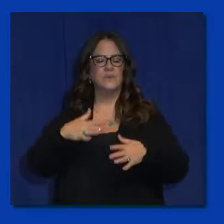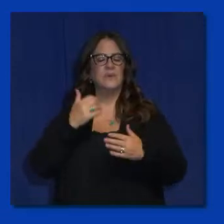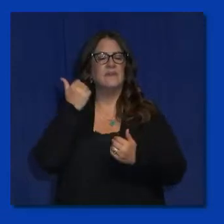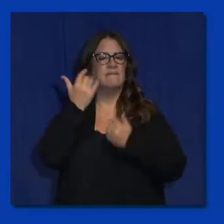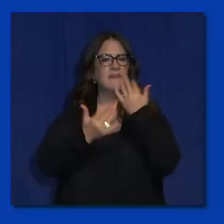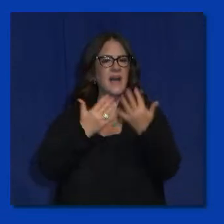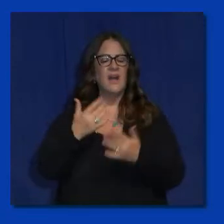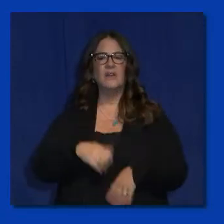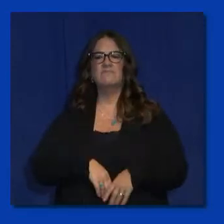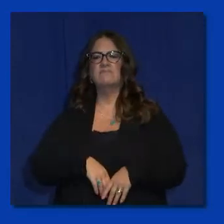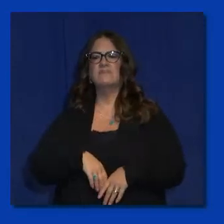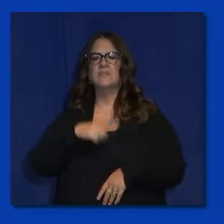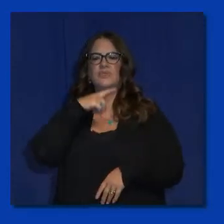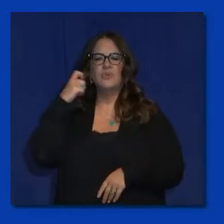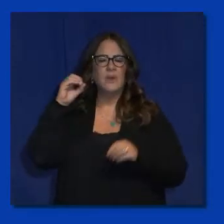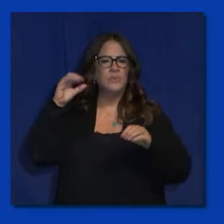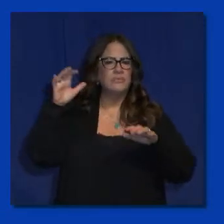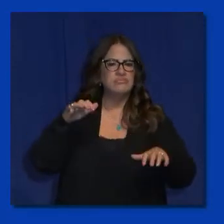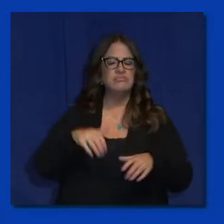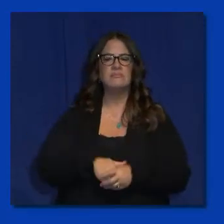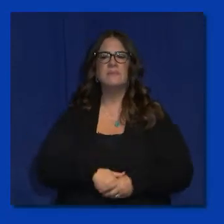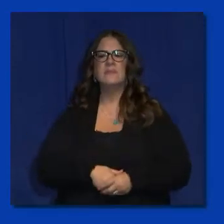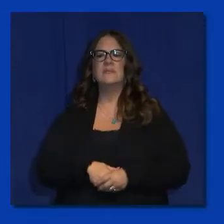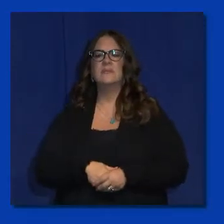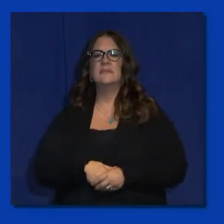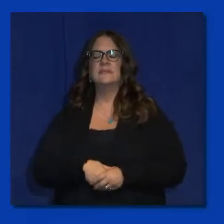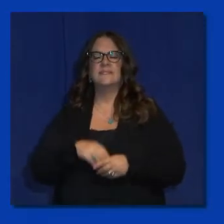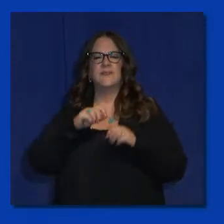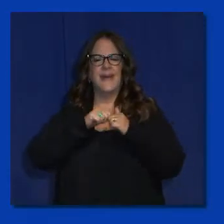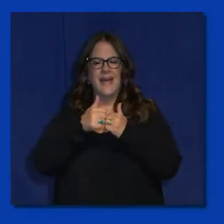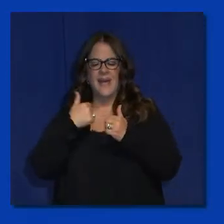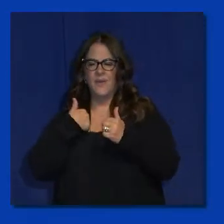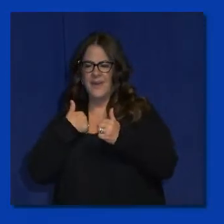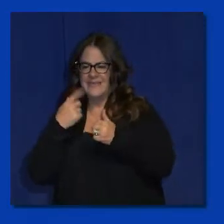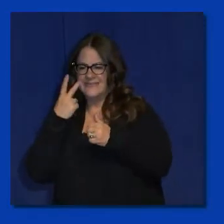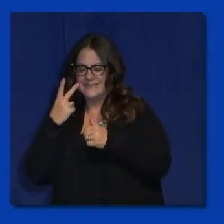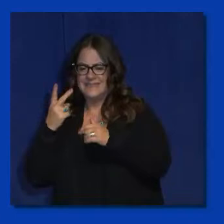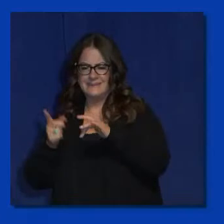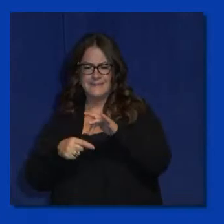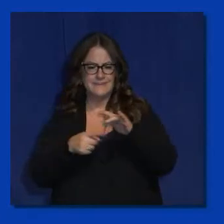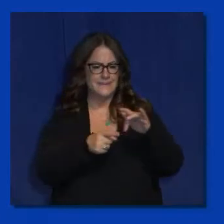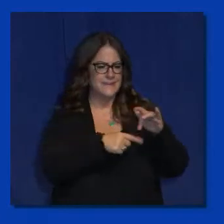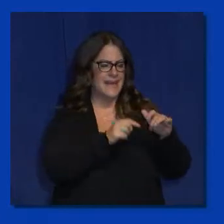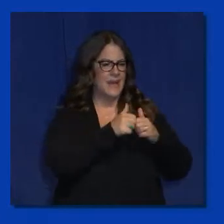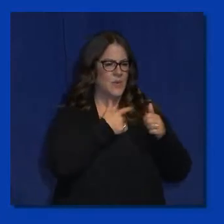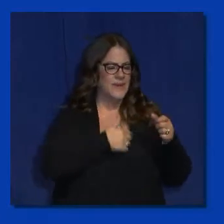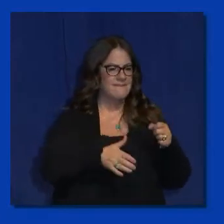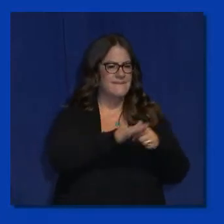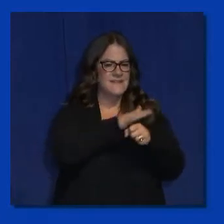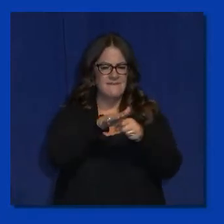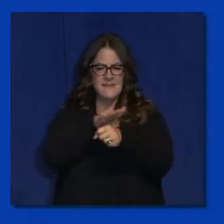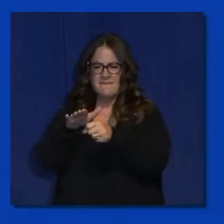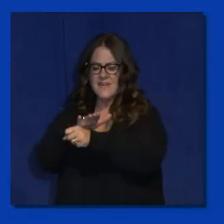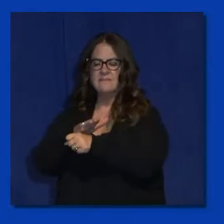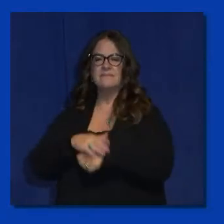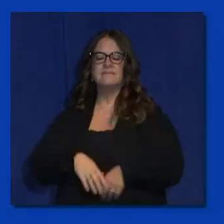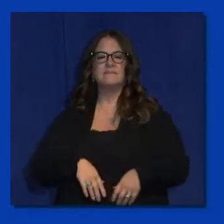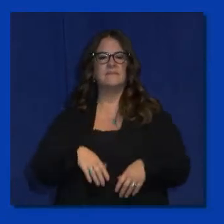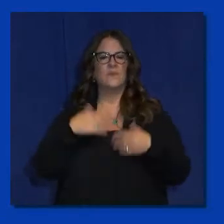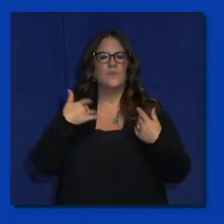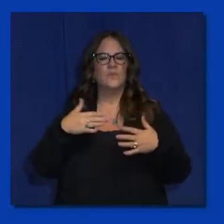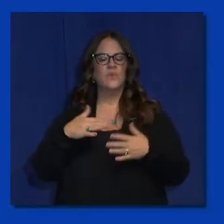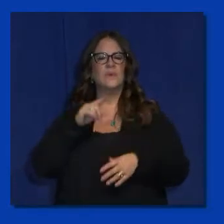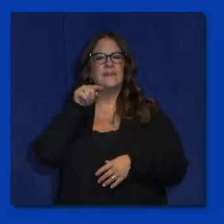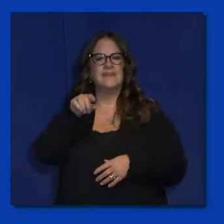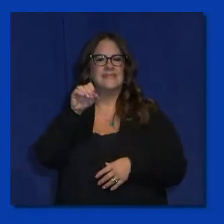potentially filling gaps that weren't there even a year or two ago. 7,300 megawatts this